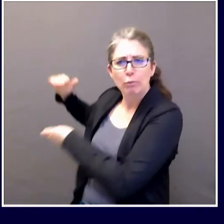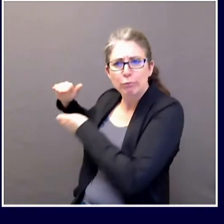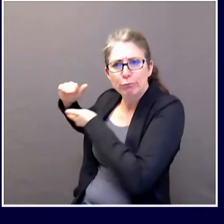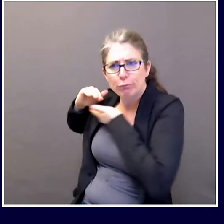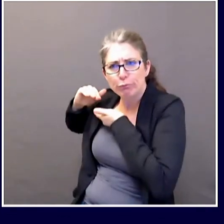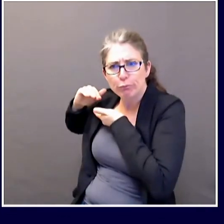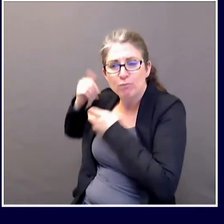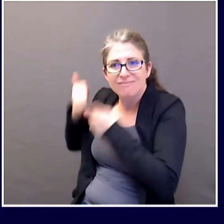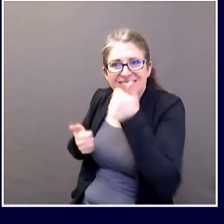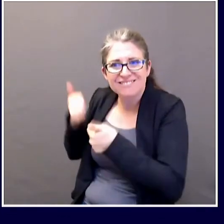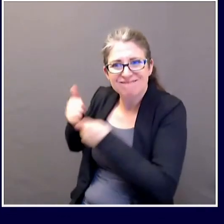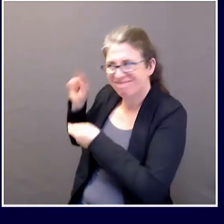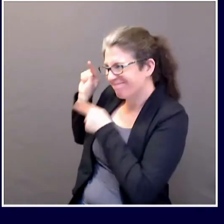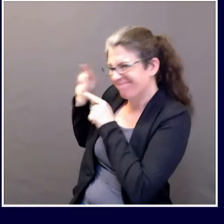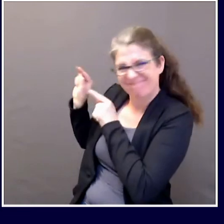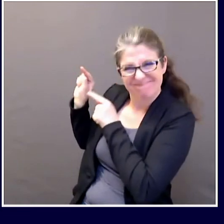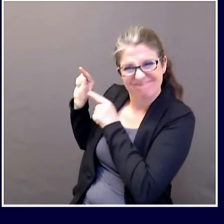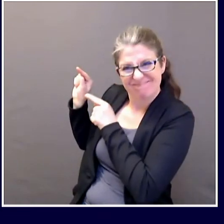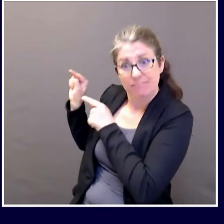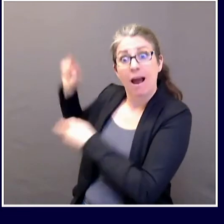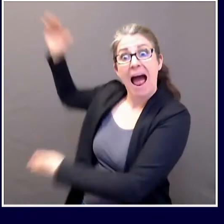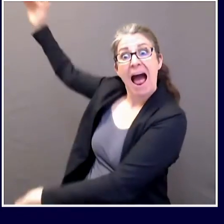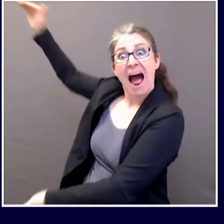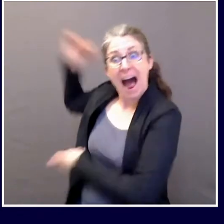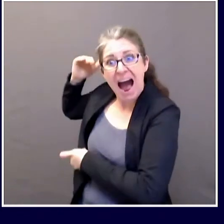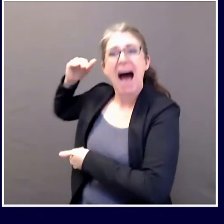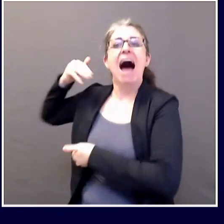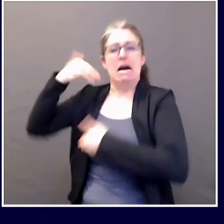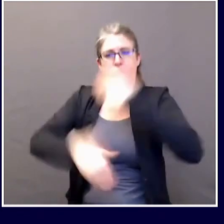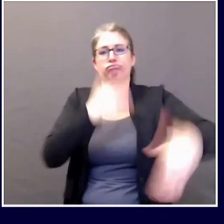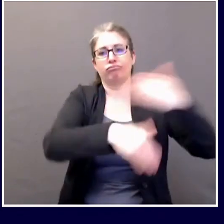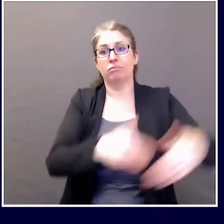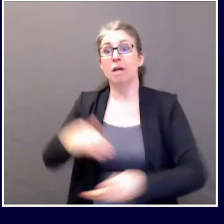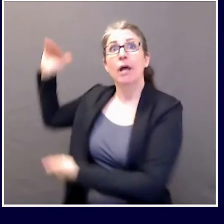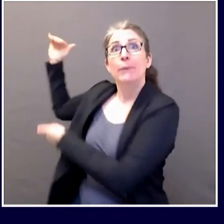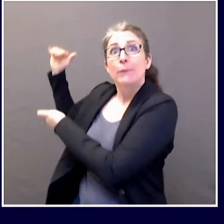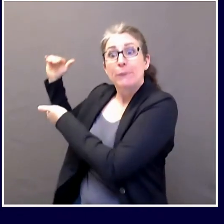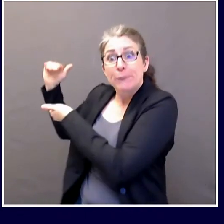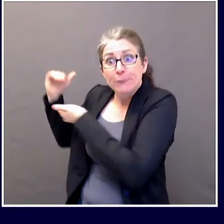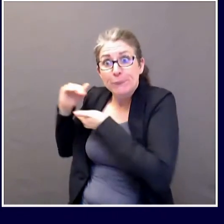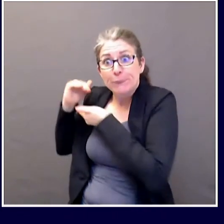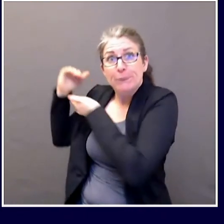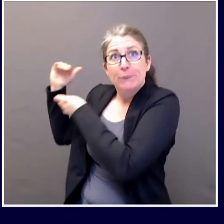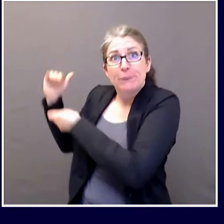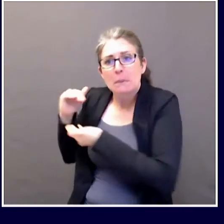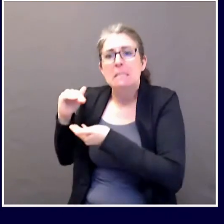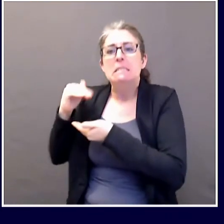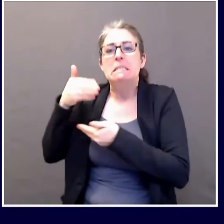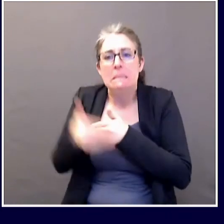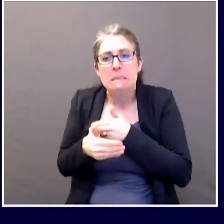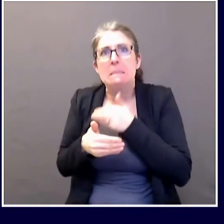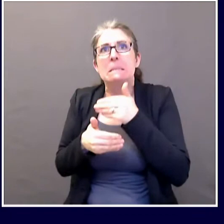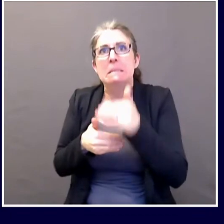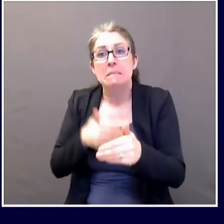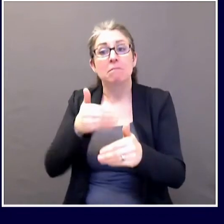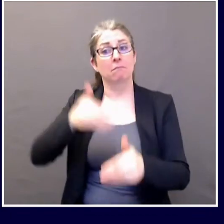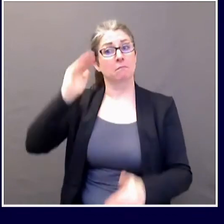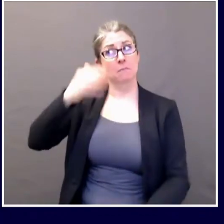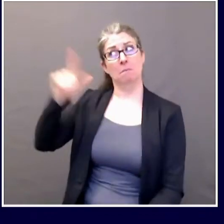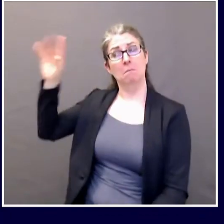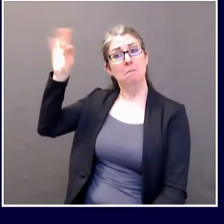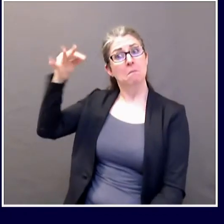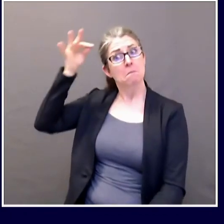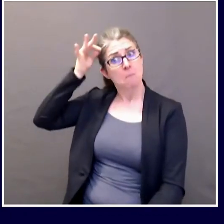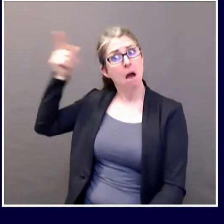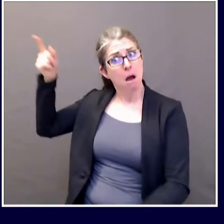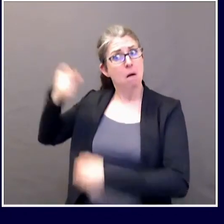hopeful that our supply of vaccine coming into the state next week will continue to increase as it has in the recent few weeks, we